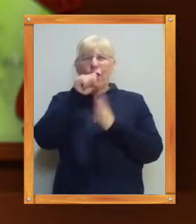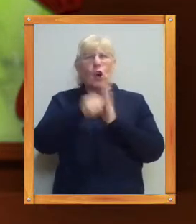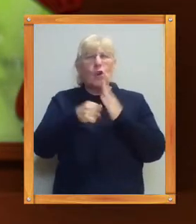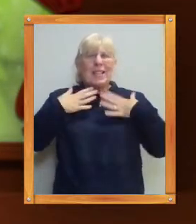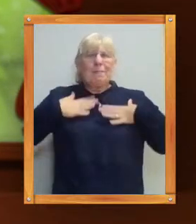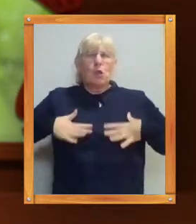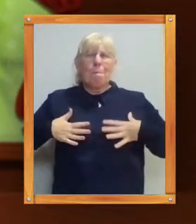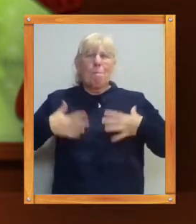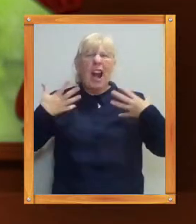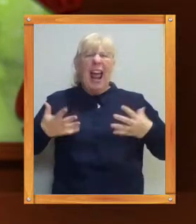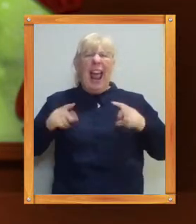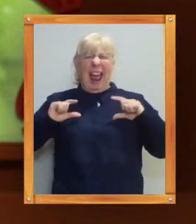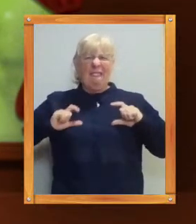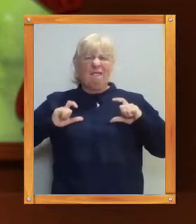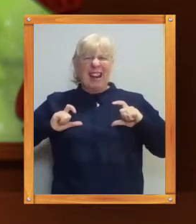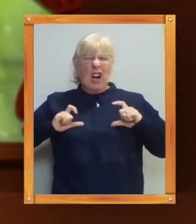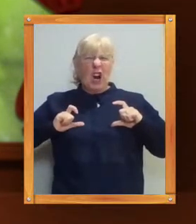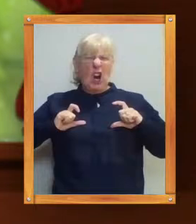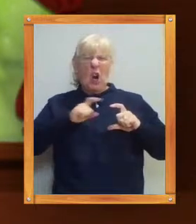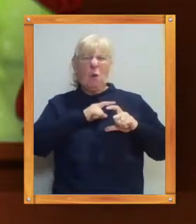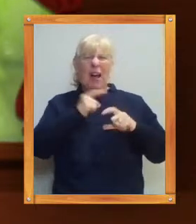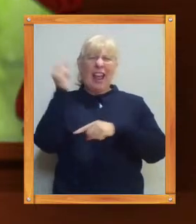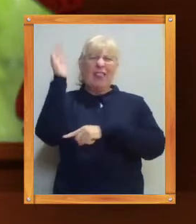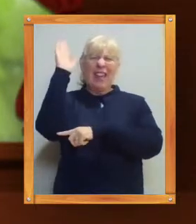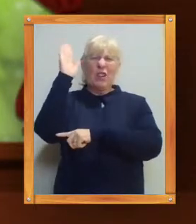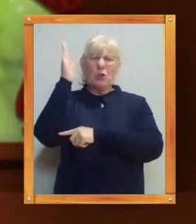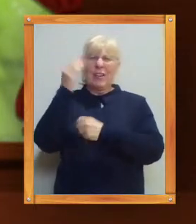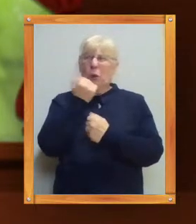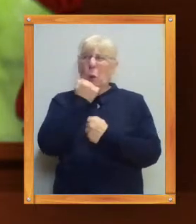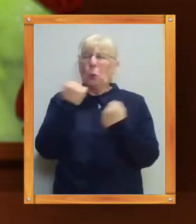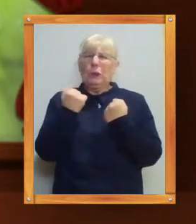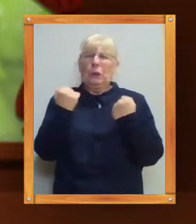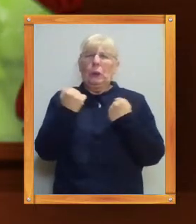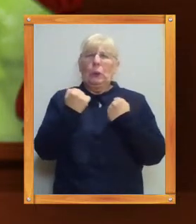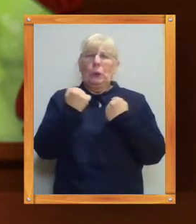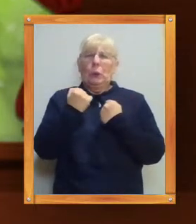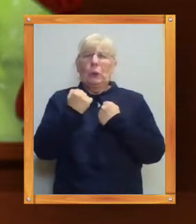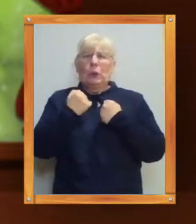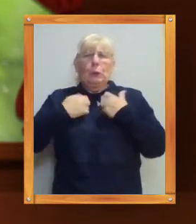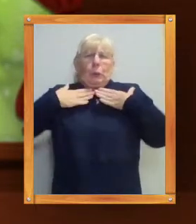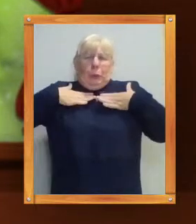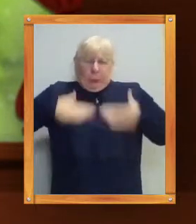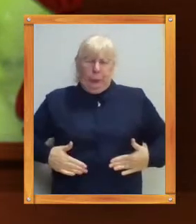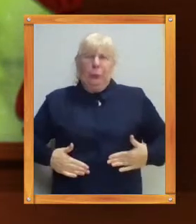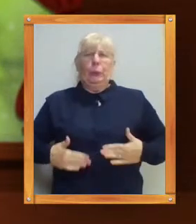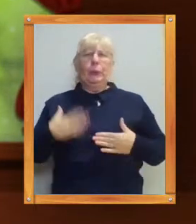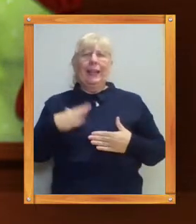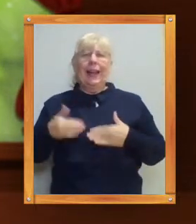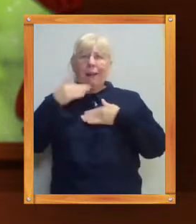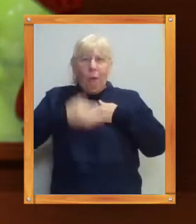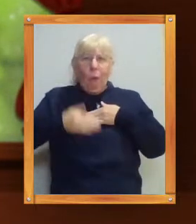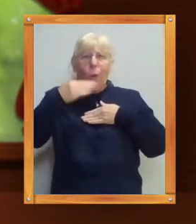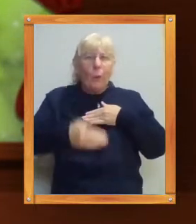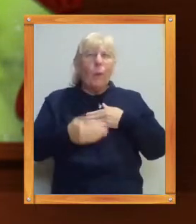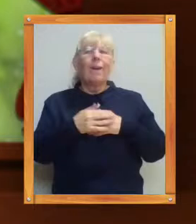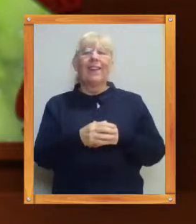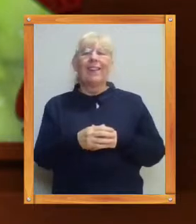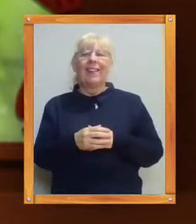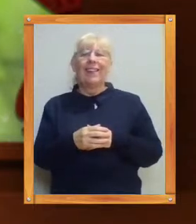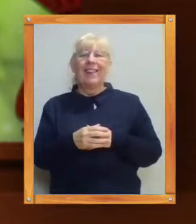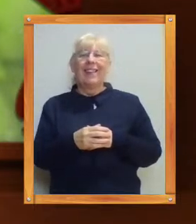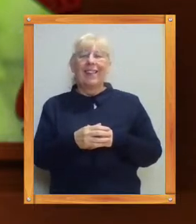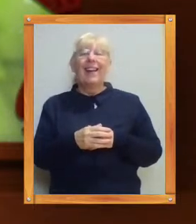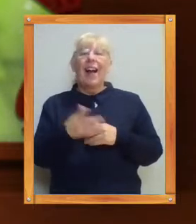it's a nippy one out there at the tree. So we got to get out there, get the tree switched on. We'll do that very soon for you. And we'll have a final winner to pick off before we